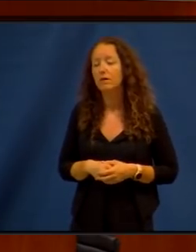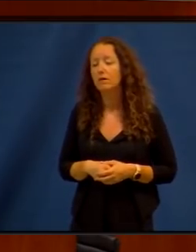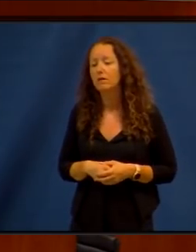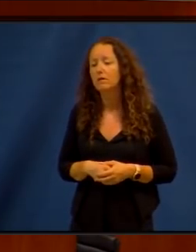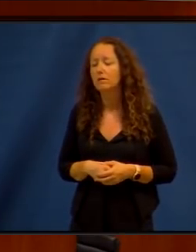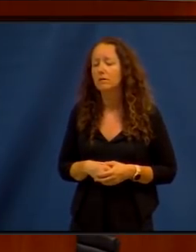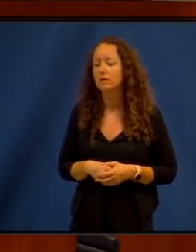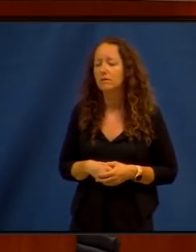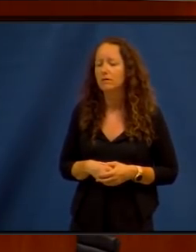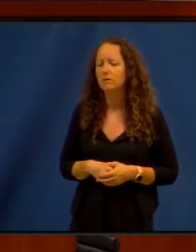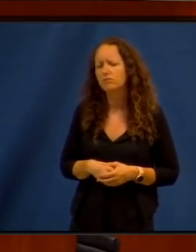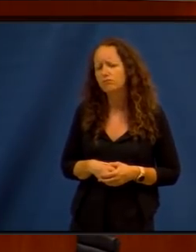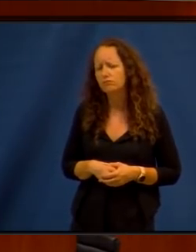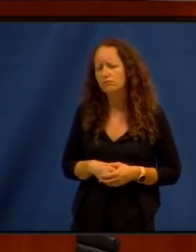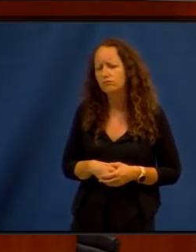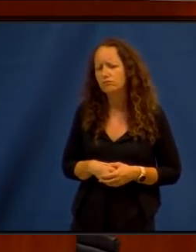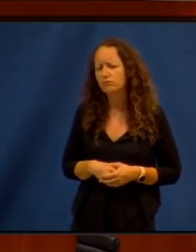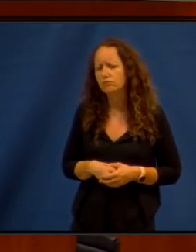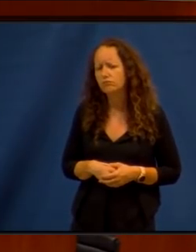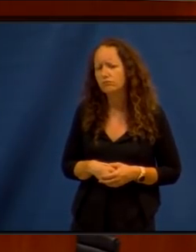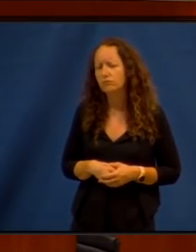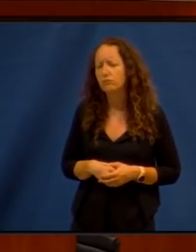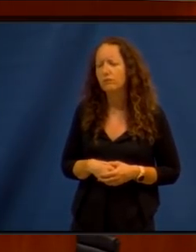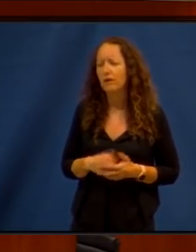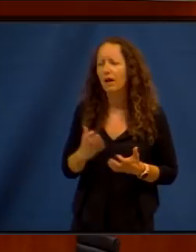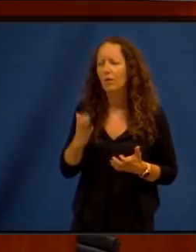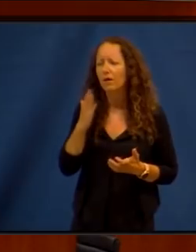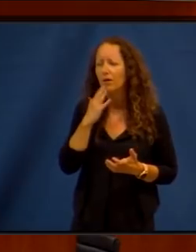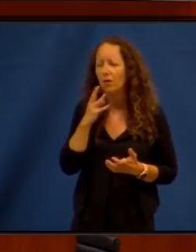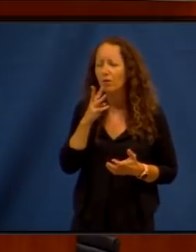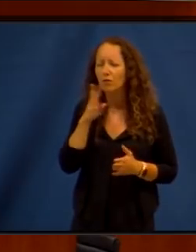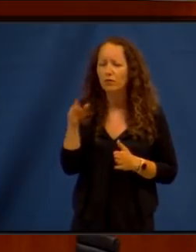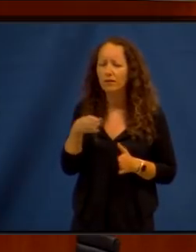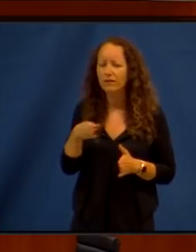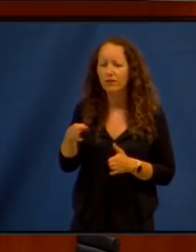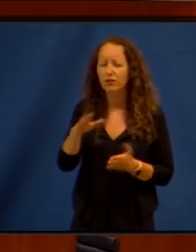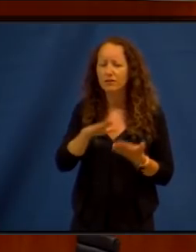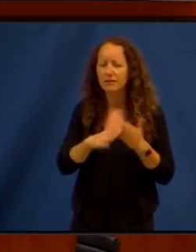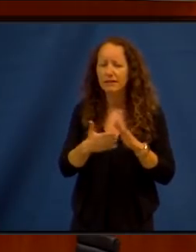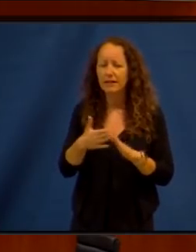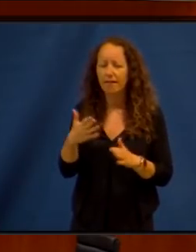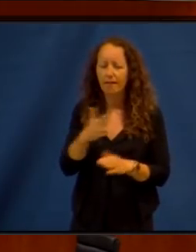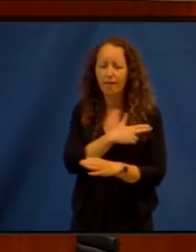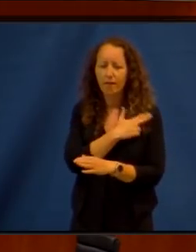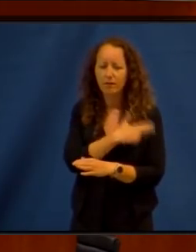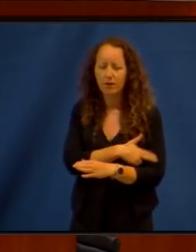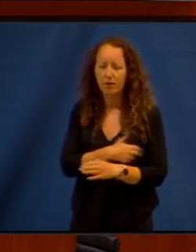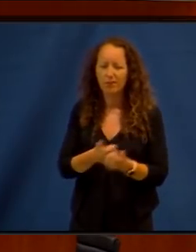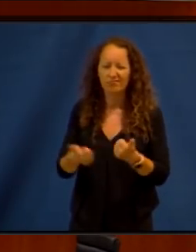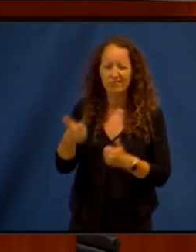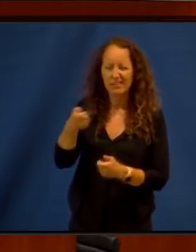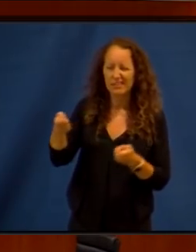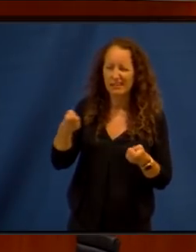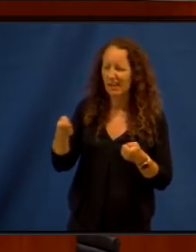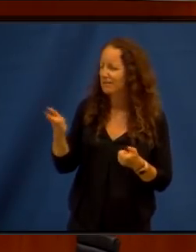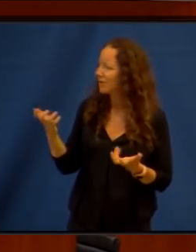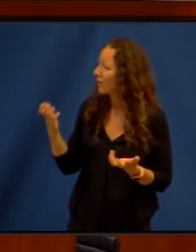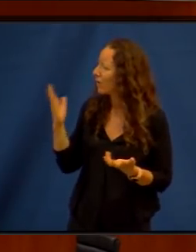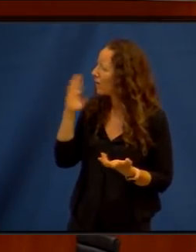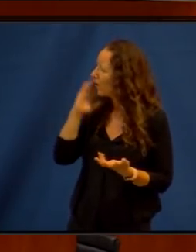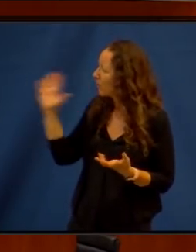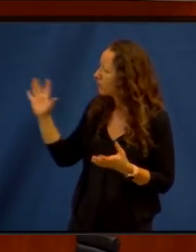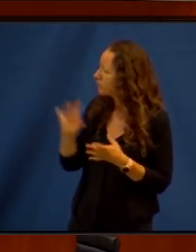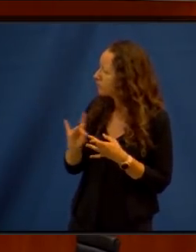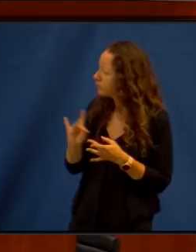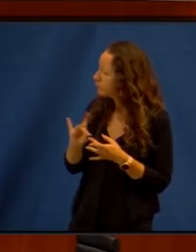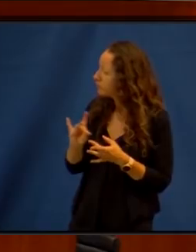But can we get from the River City Hospital executives a couple of figures so that we can correlate those with